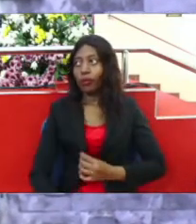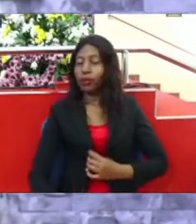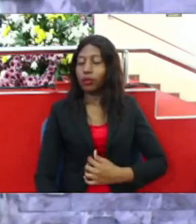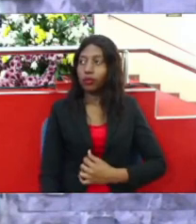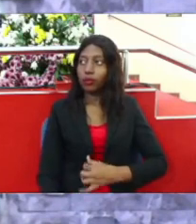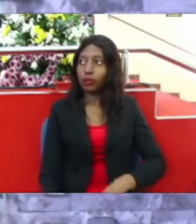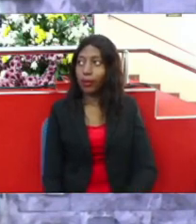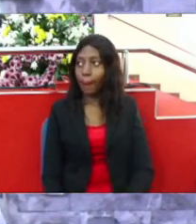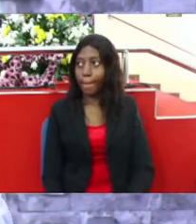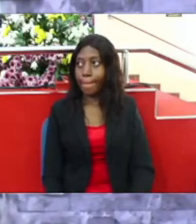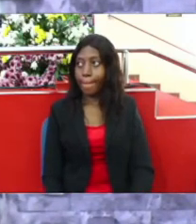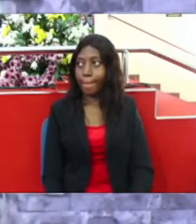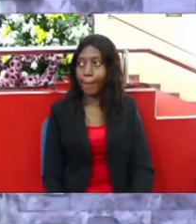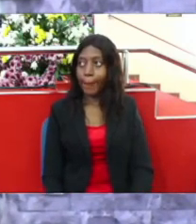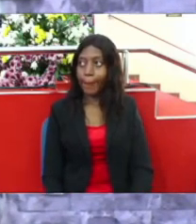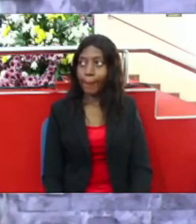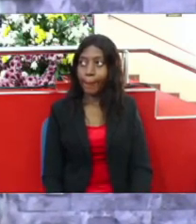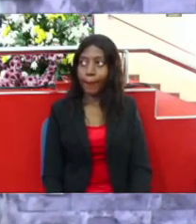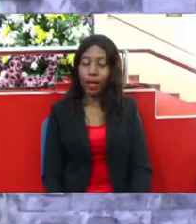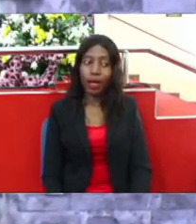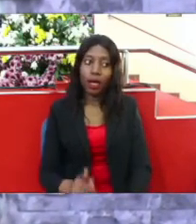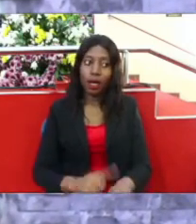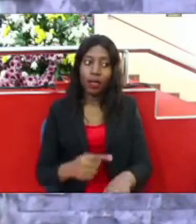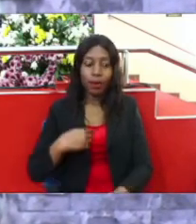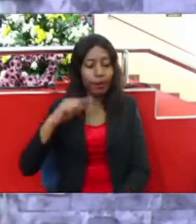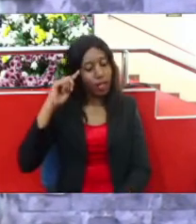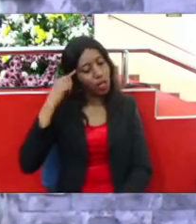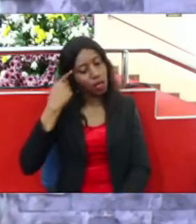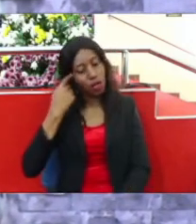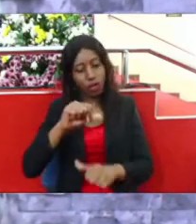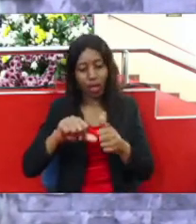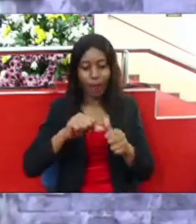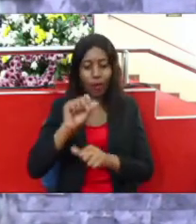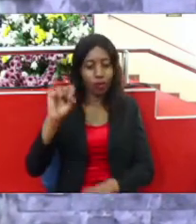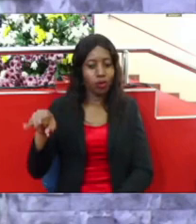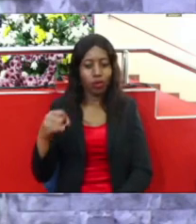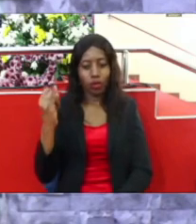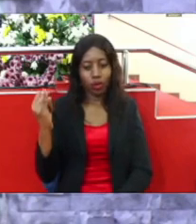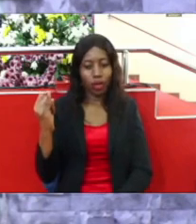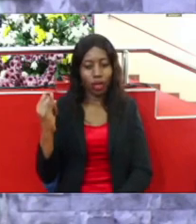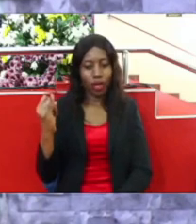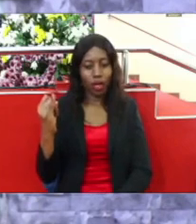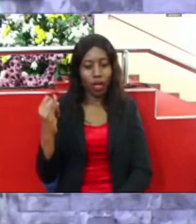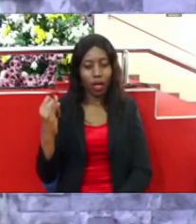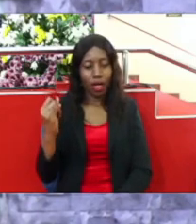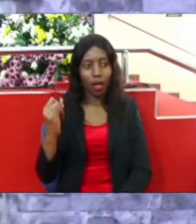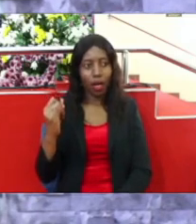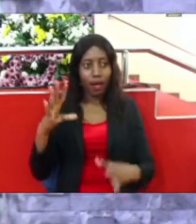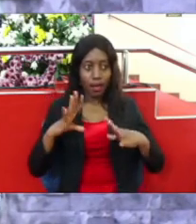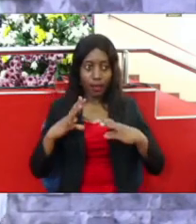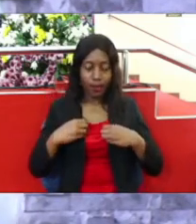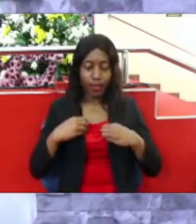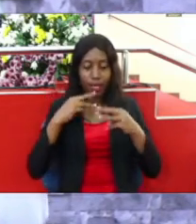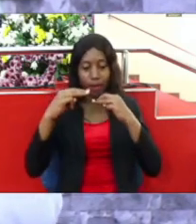leo Hispania ndipo alifaa kwenda. And when I thought about Jonah, and I'm thinking, you have received a message from the Lord and you have decided to run. Na napowazia kumhusu